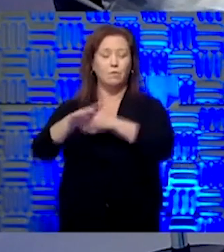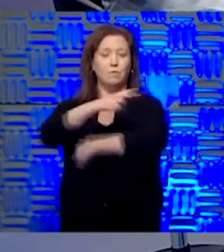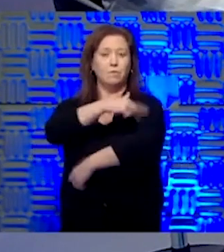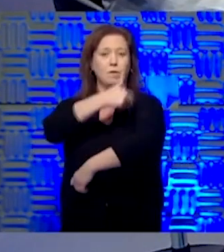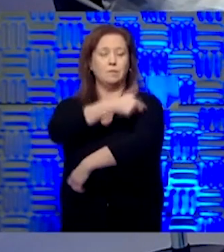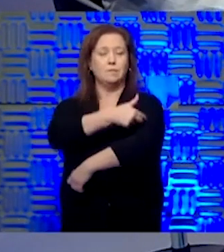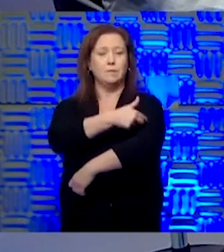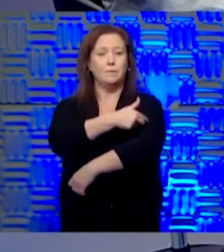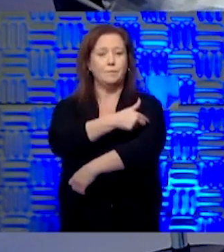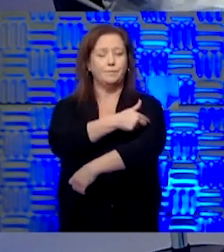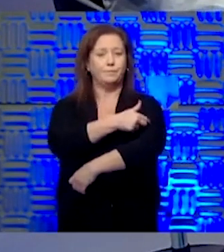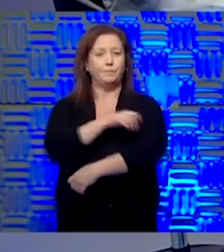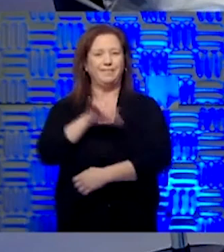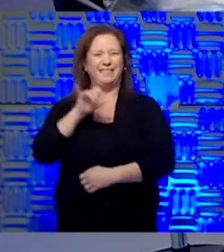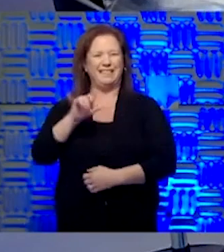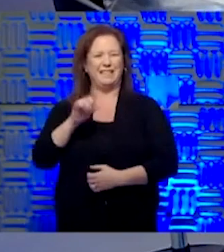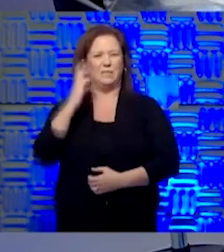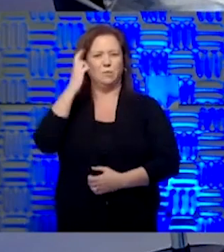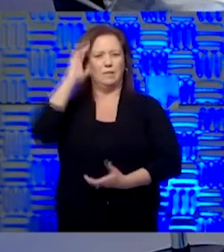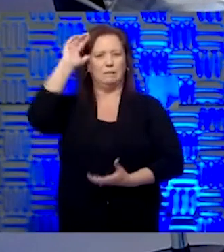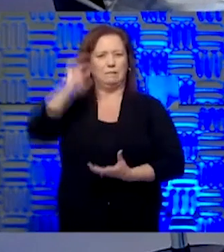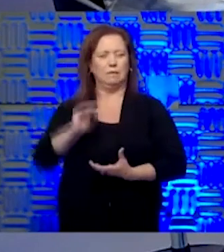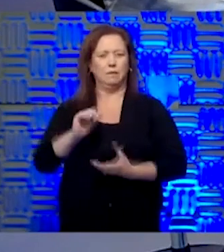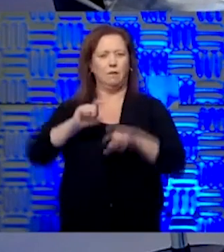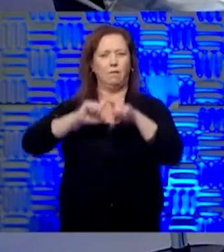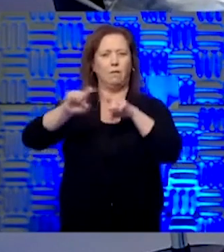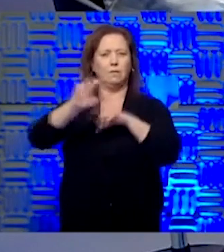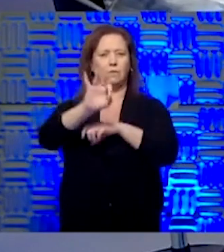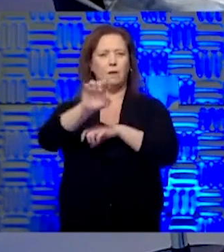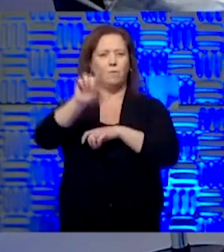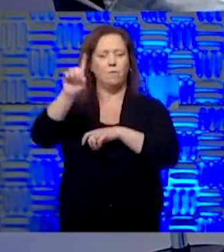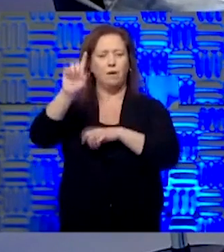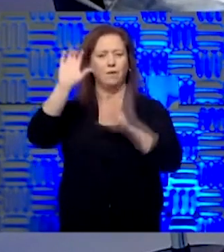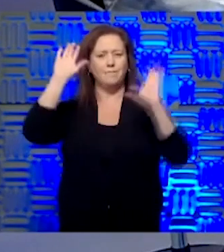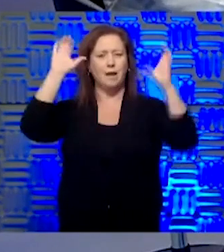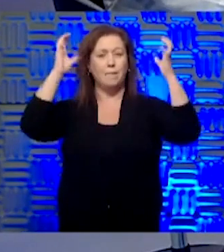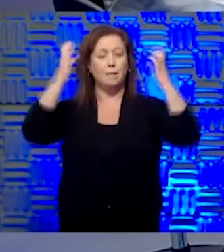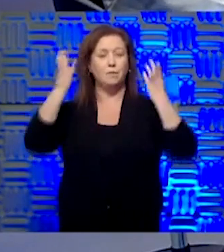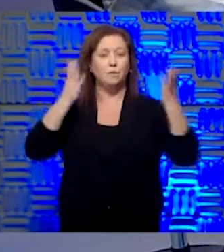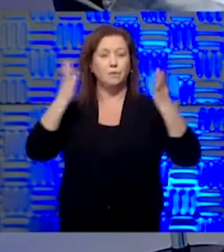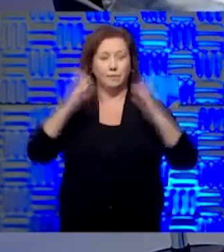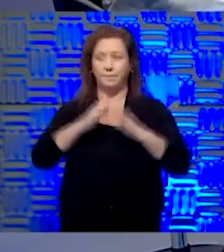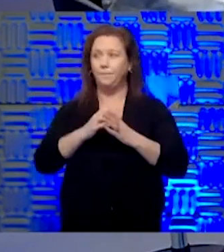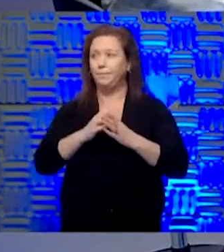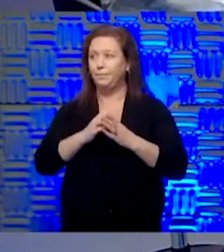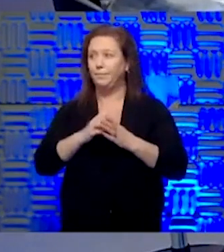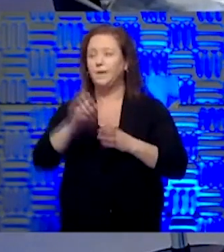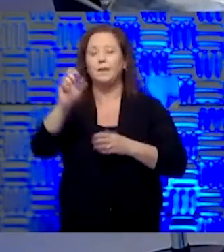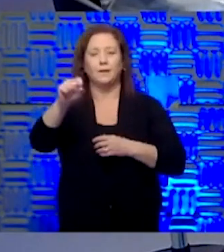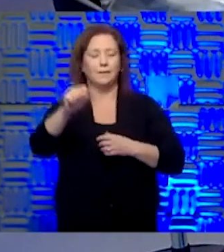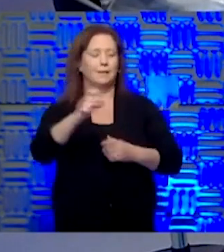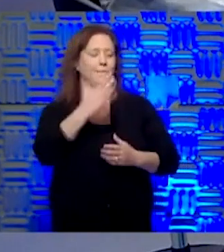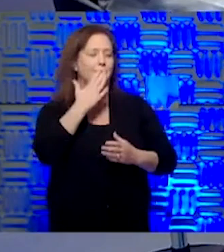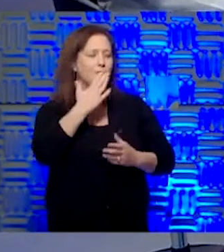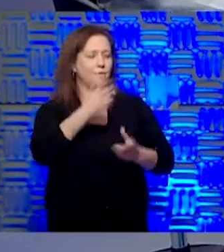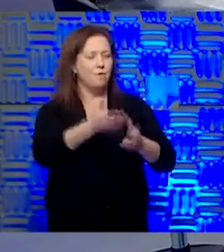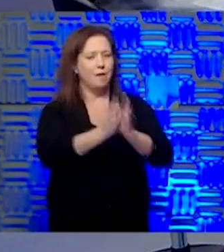hospital, and that's why we're seeing this happen. Yeah, John, thanks for that question, because it gives me an opportunity to get on my pedestal about